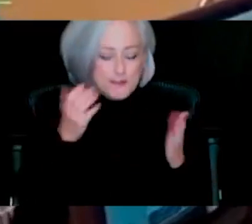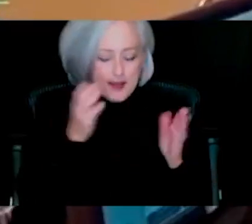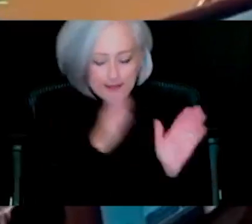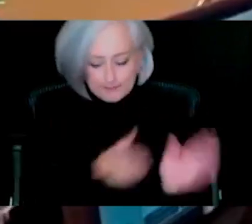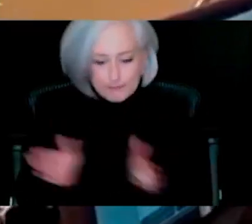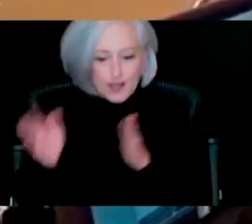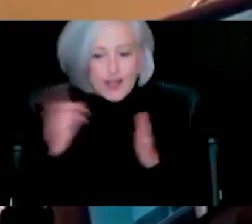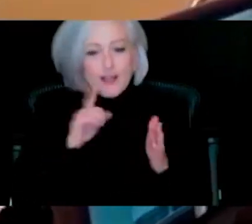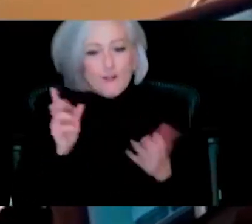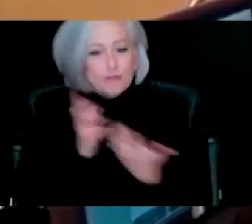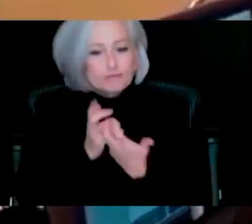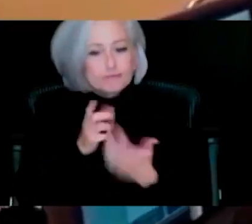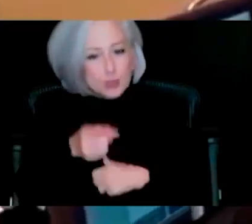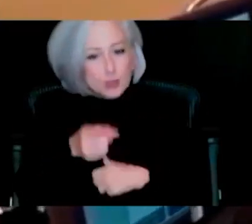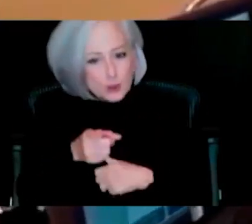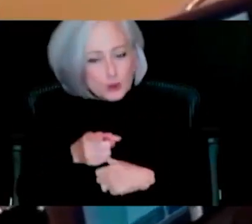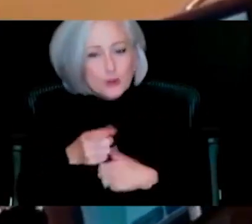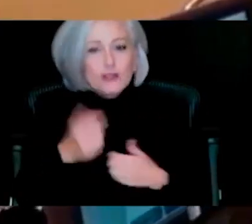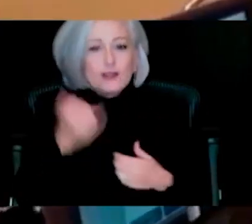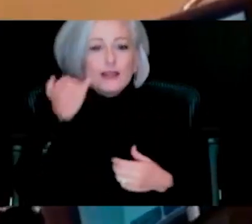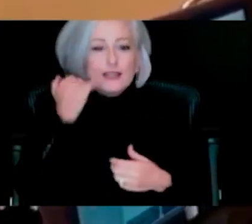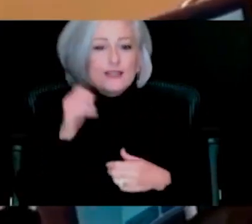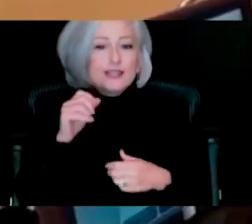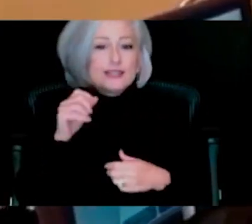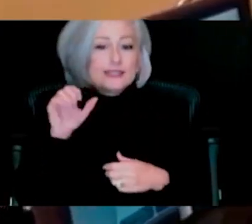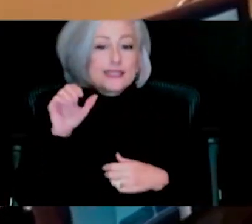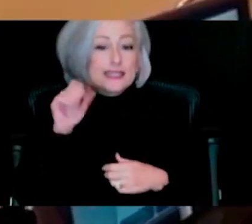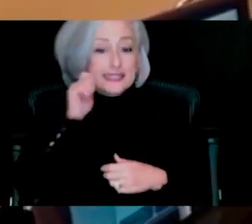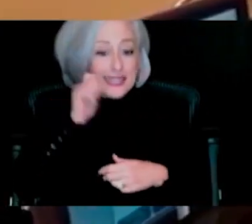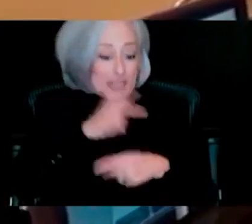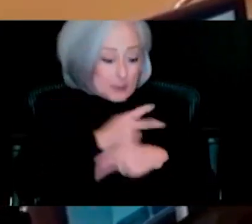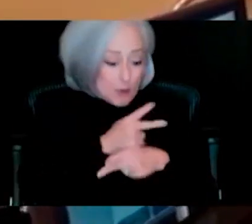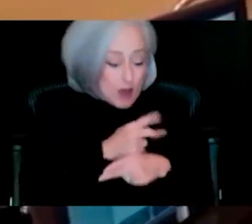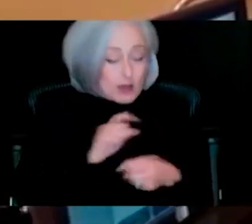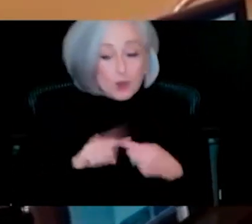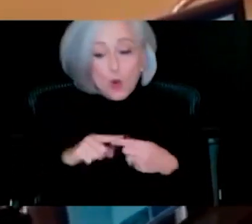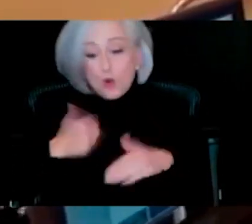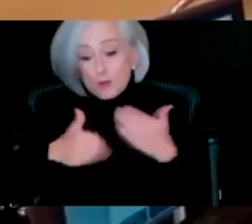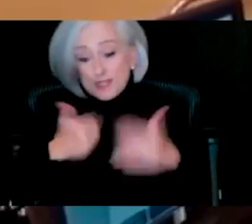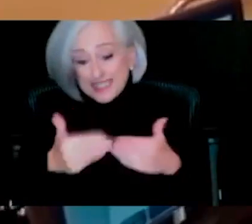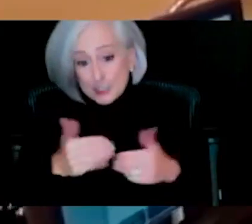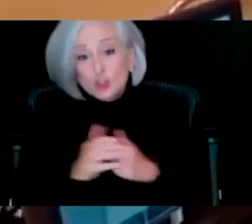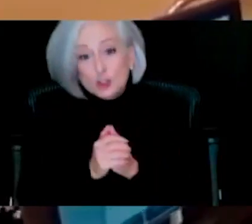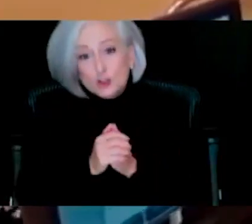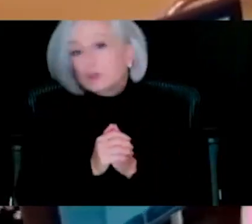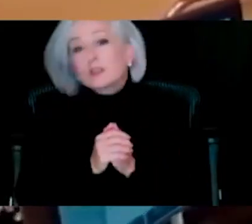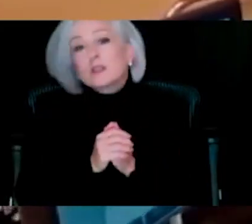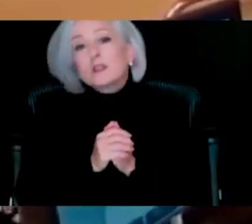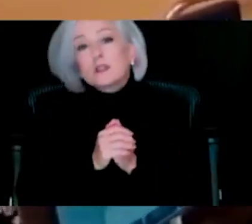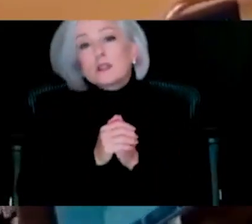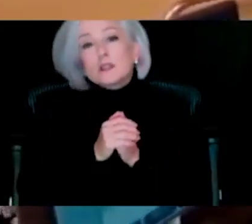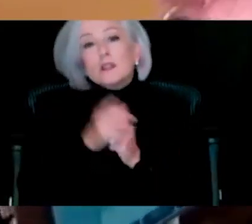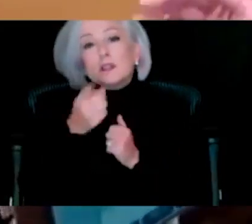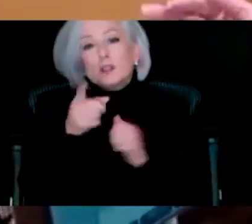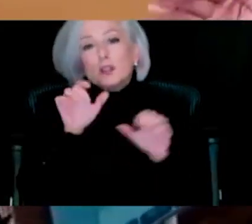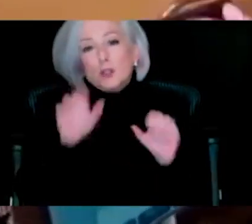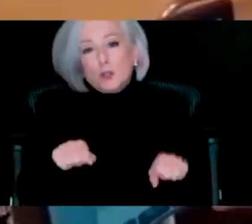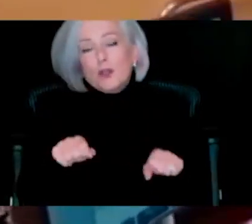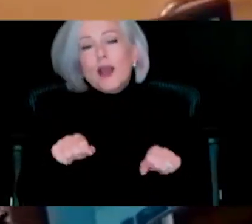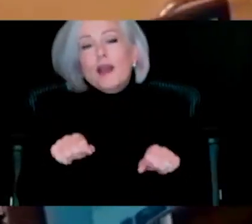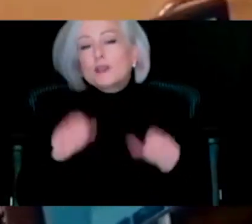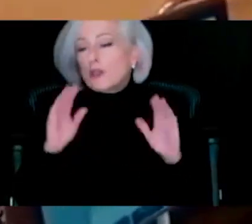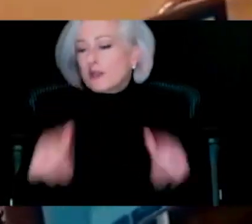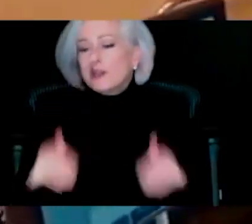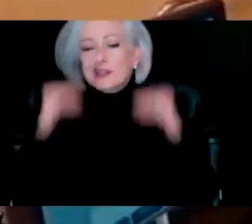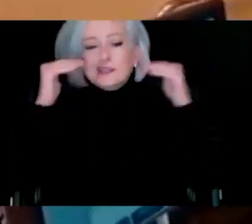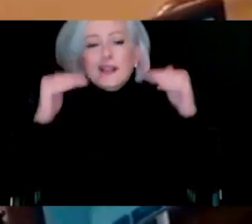for you, with whether it be, skincare products or procedures. And then, you can take that to the next level if you have